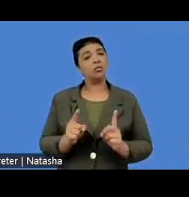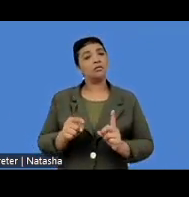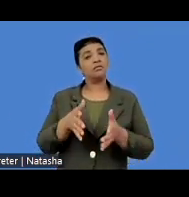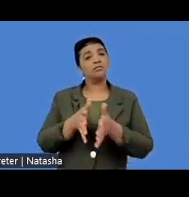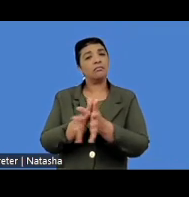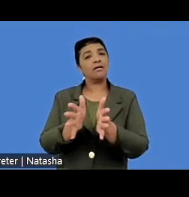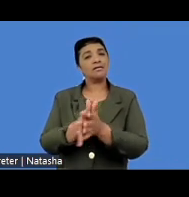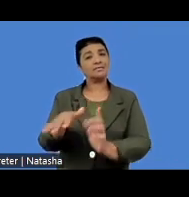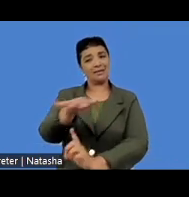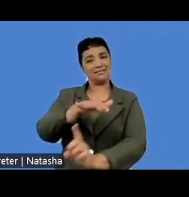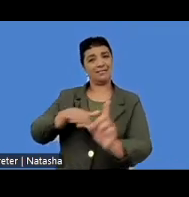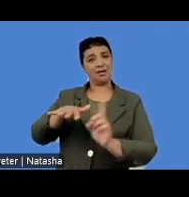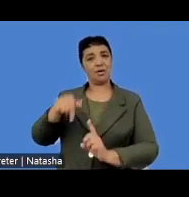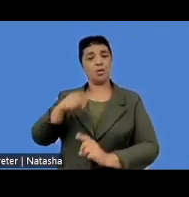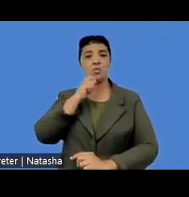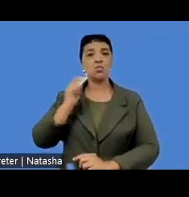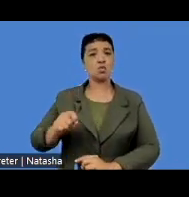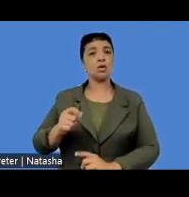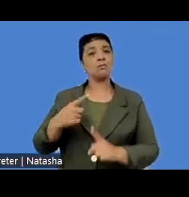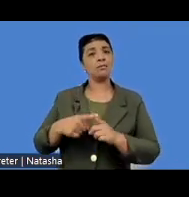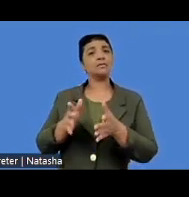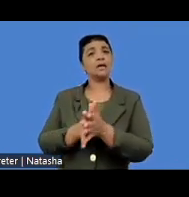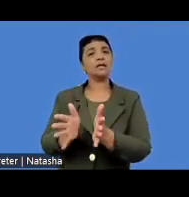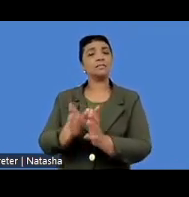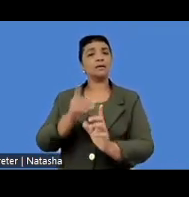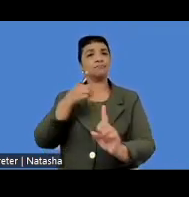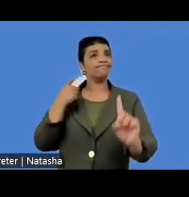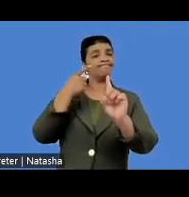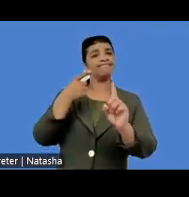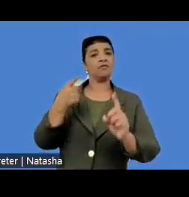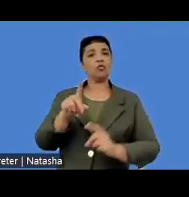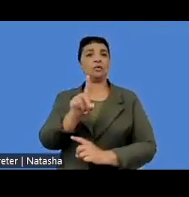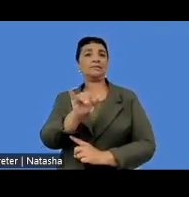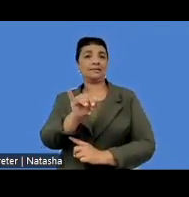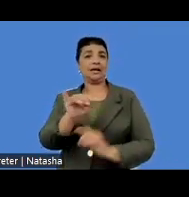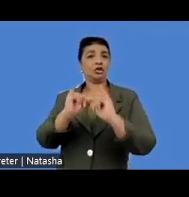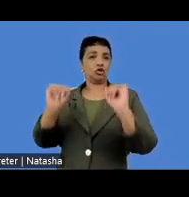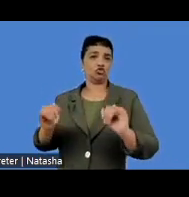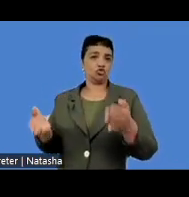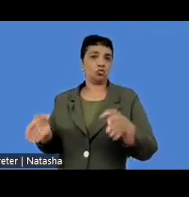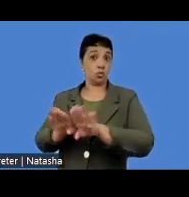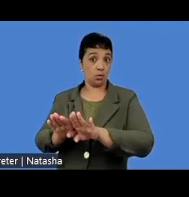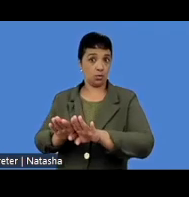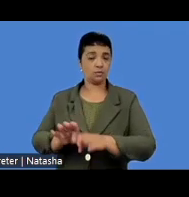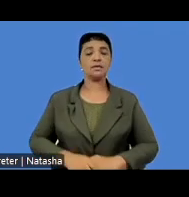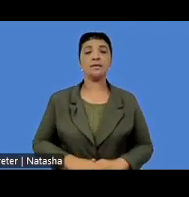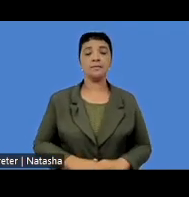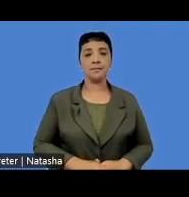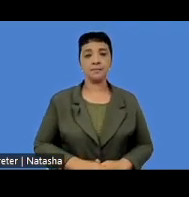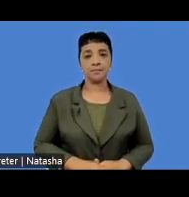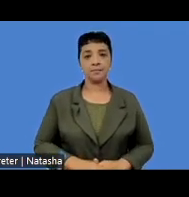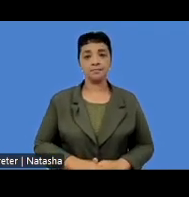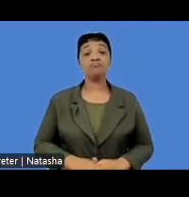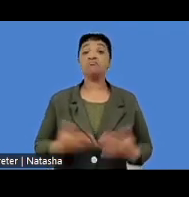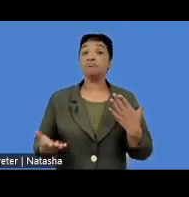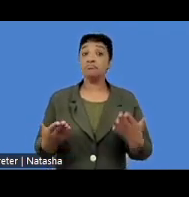reform in Ukraine, about our goals and about our challenges. I am ready to answer